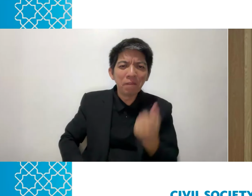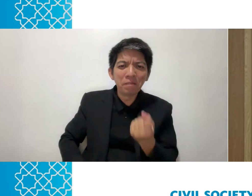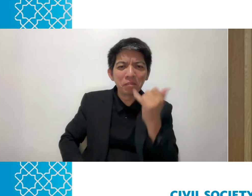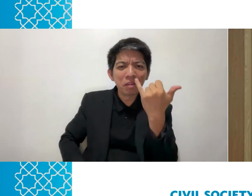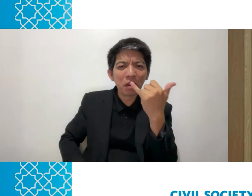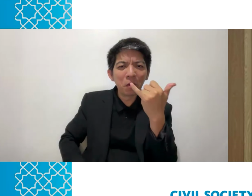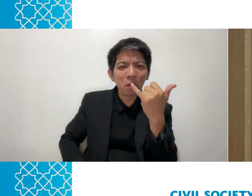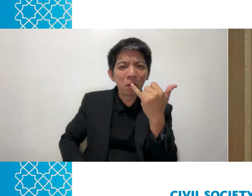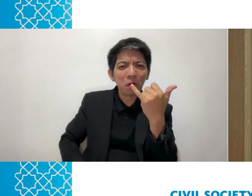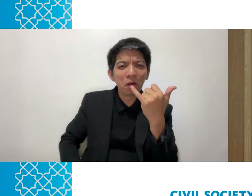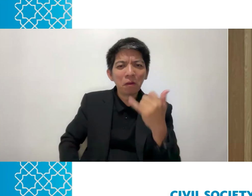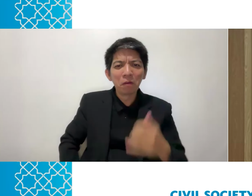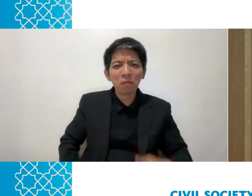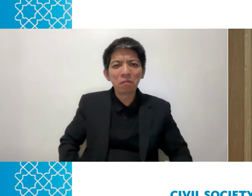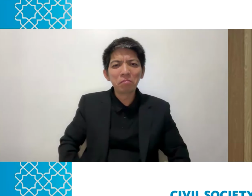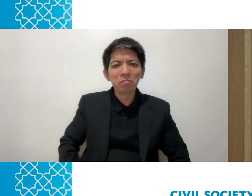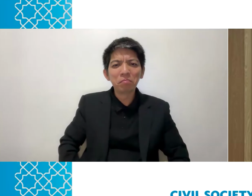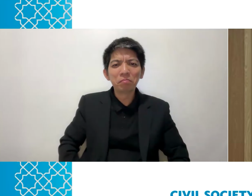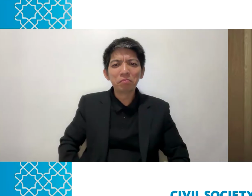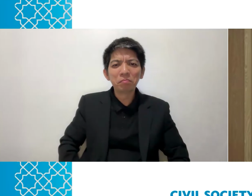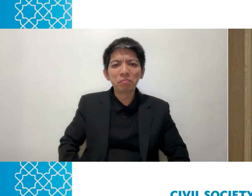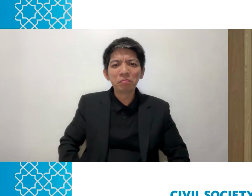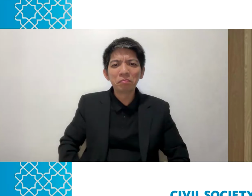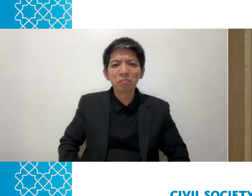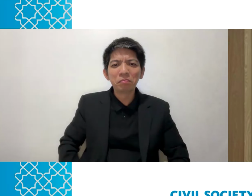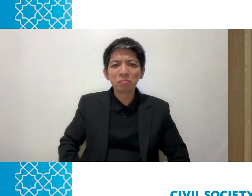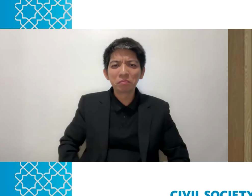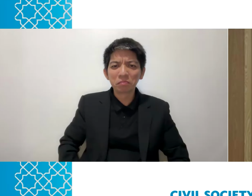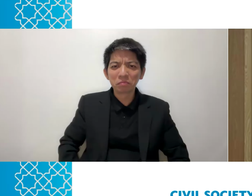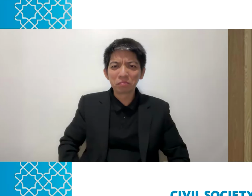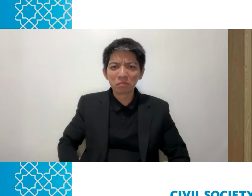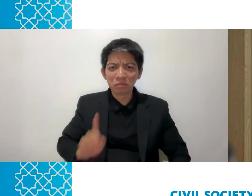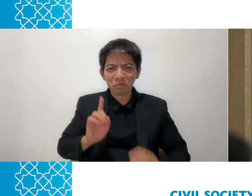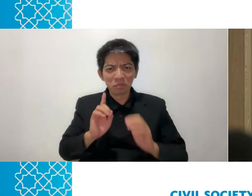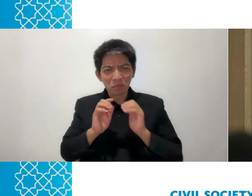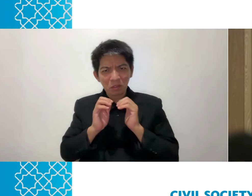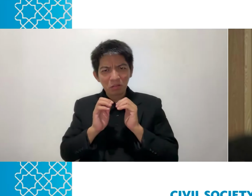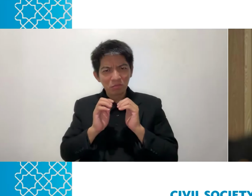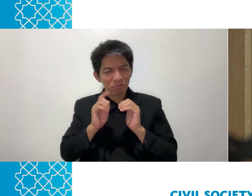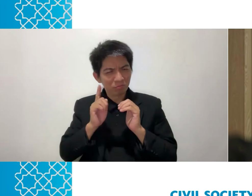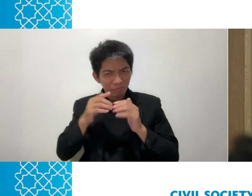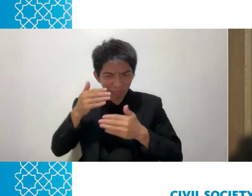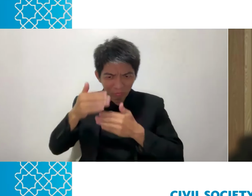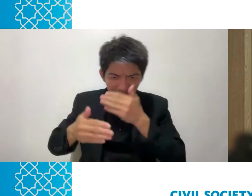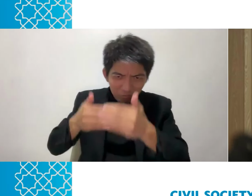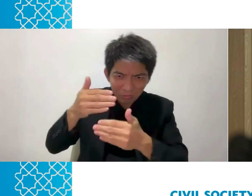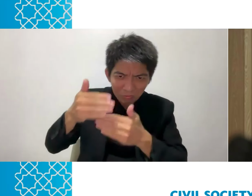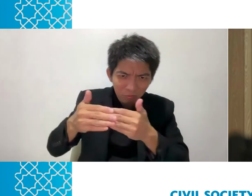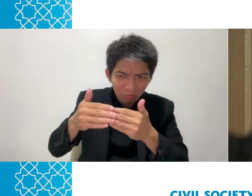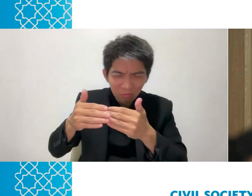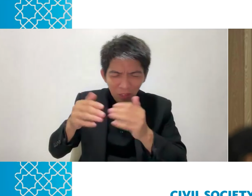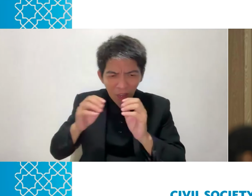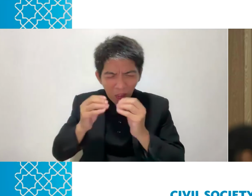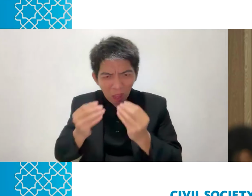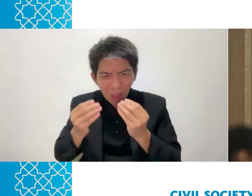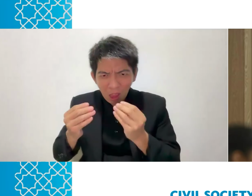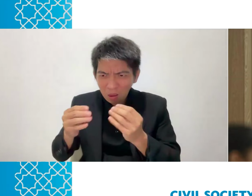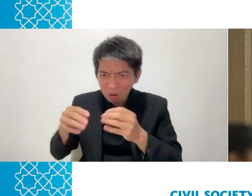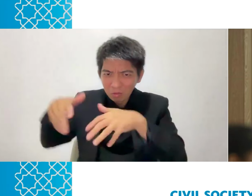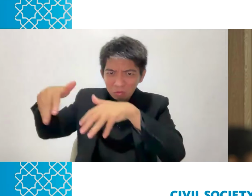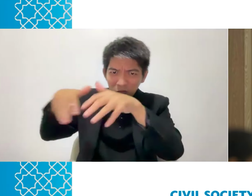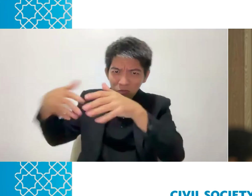how do we measure what community engagement looks like, and what are we expecting out of it on the other side? So first, I would like